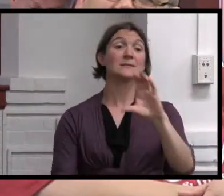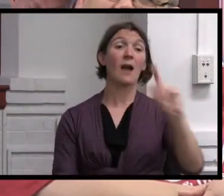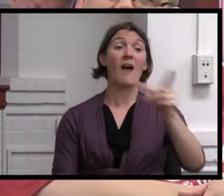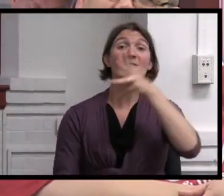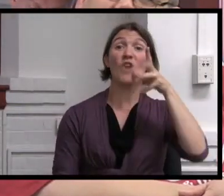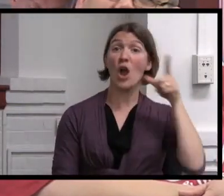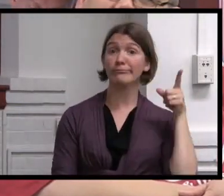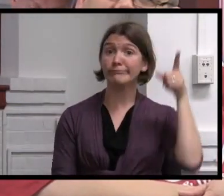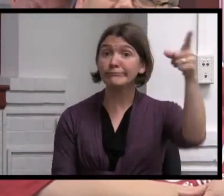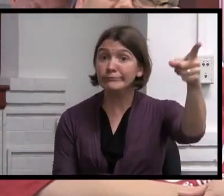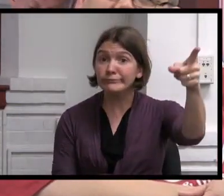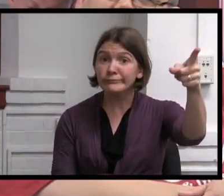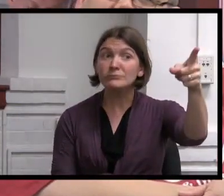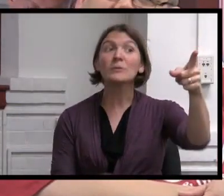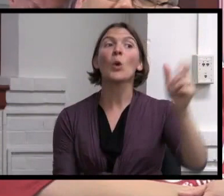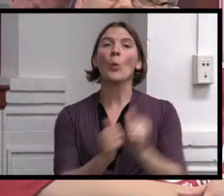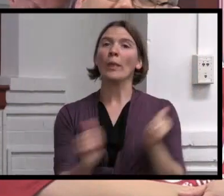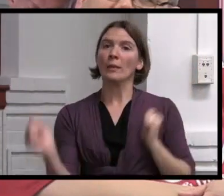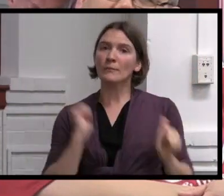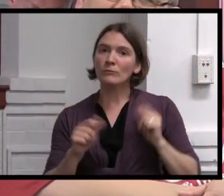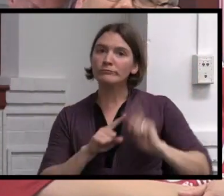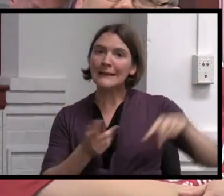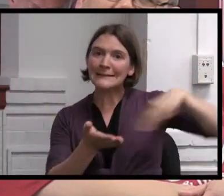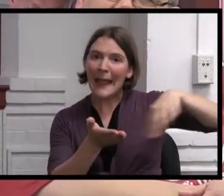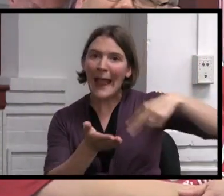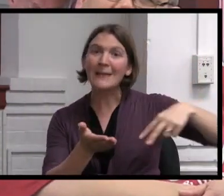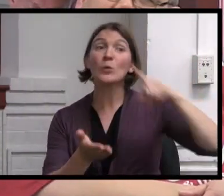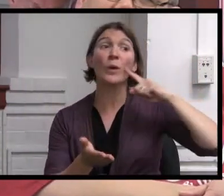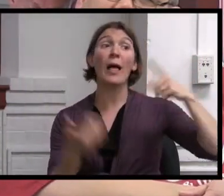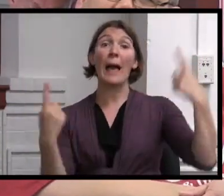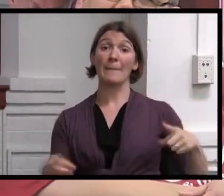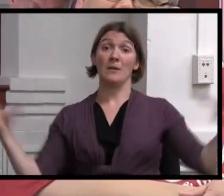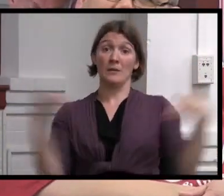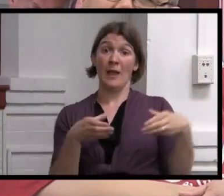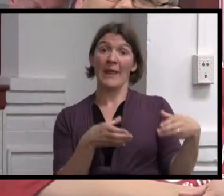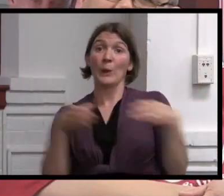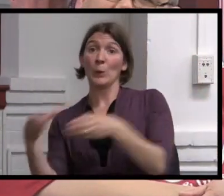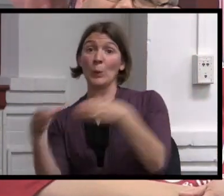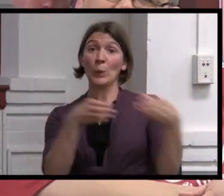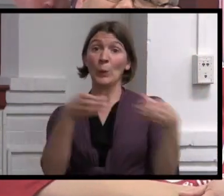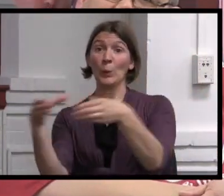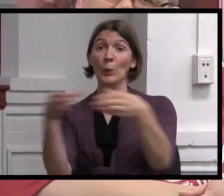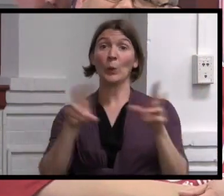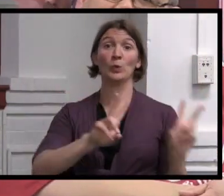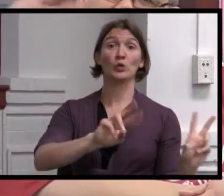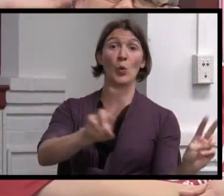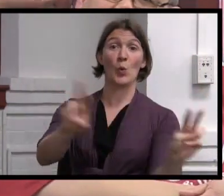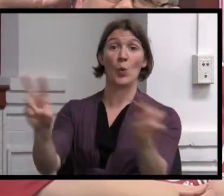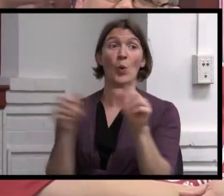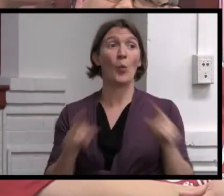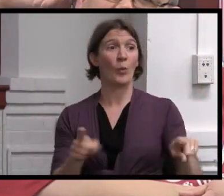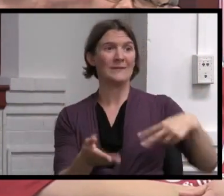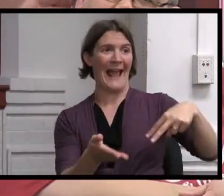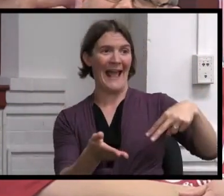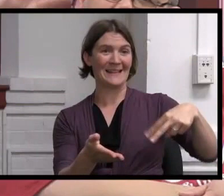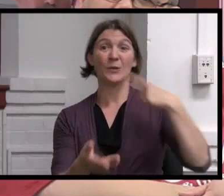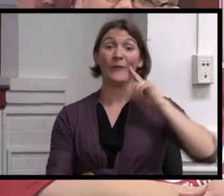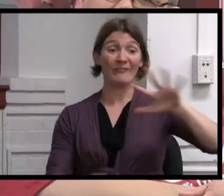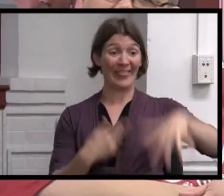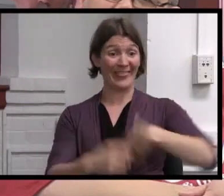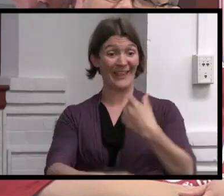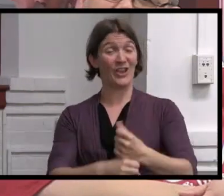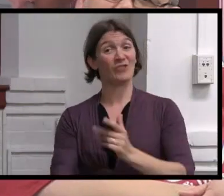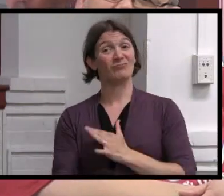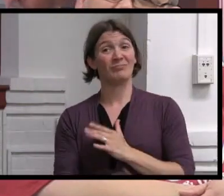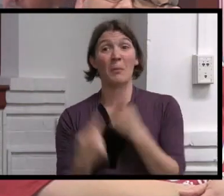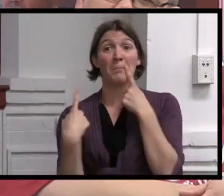with performances that you see as you get led on a walking tour around the farm. So we're very excited for it to be our fifth season and